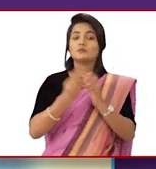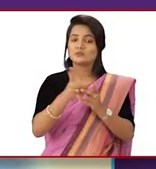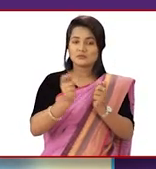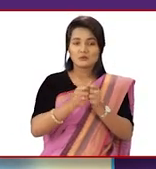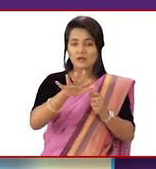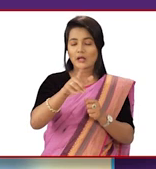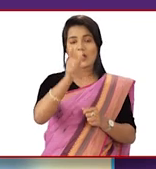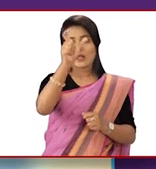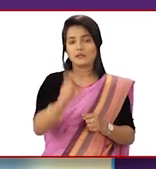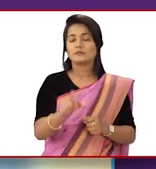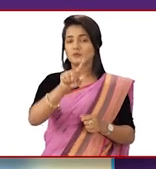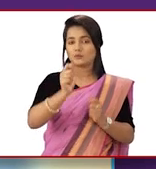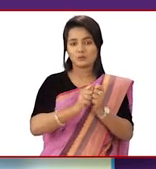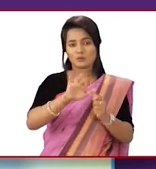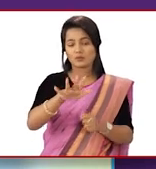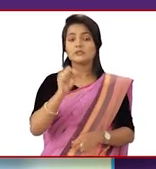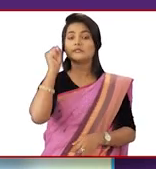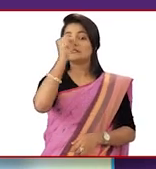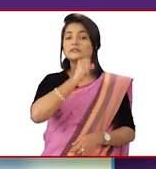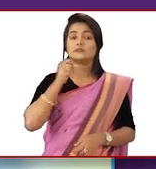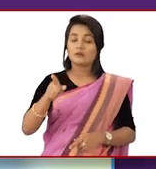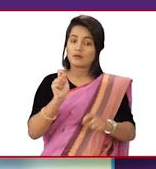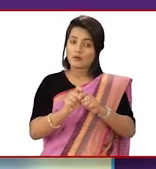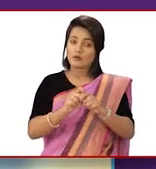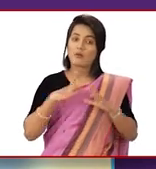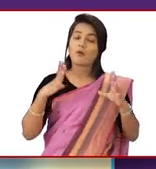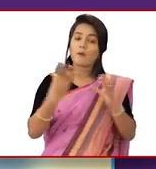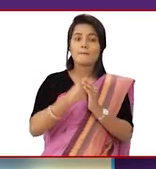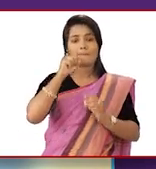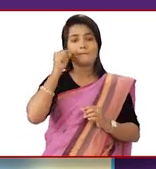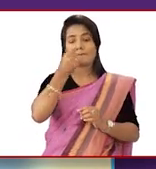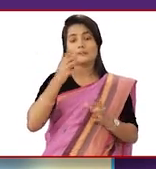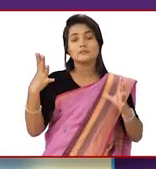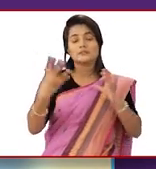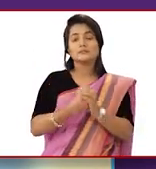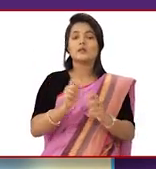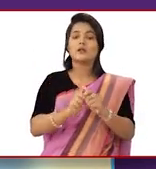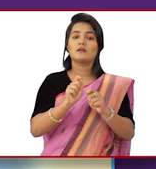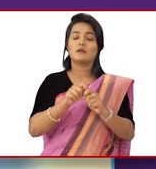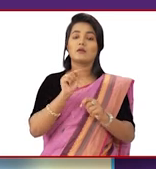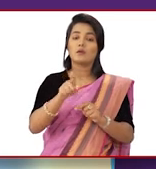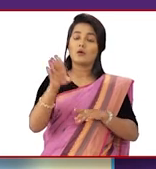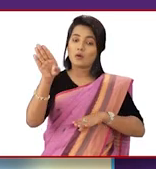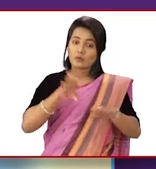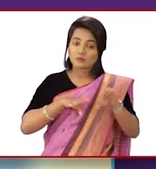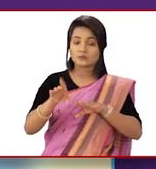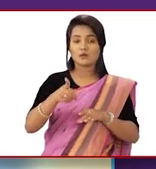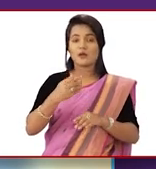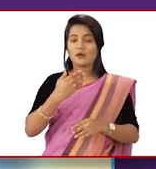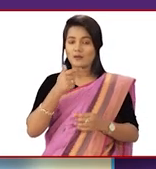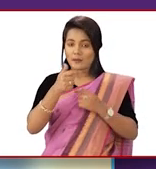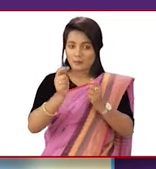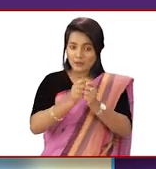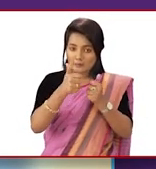things alone, because this society is built with men and women. You have to be companions. You have to complement each other.